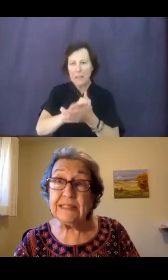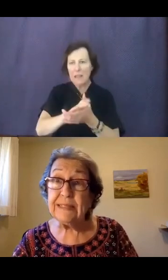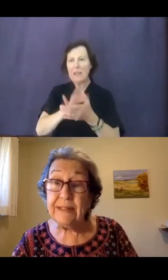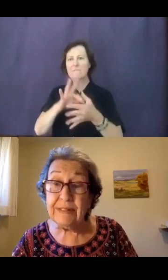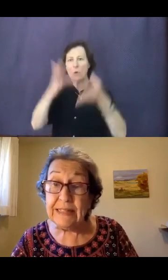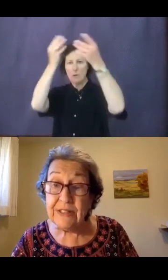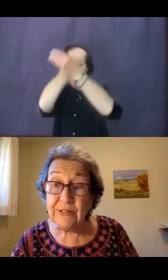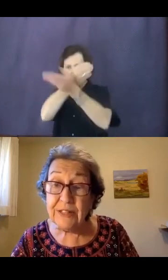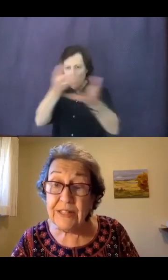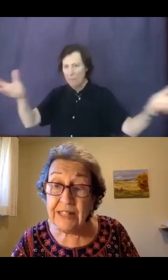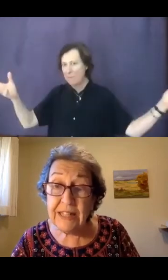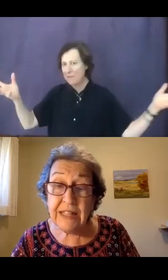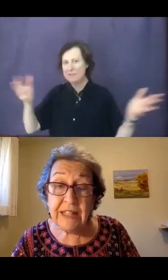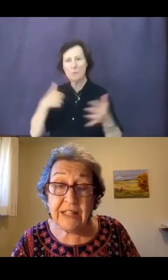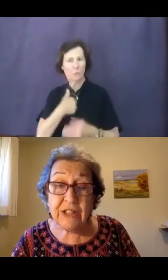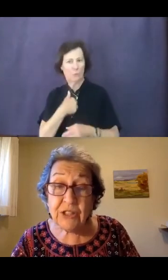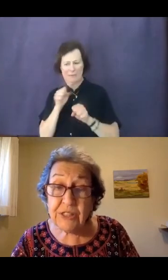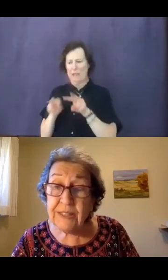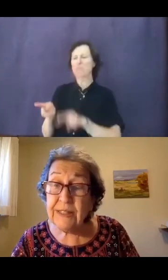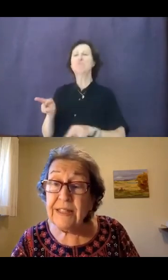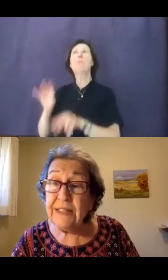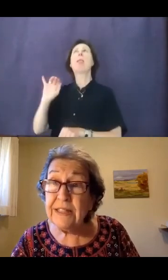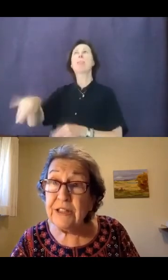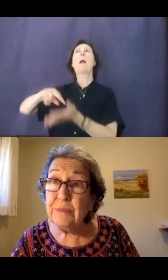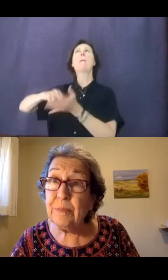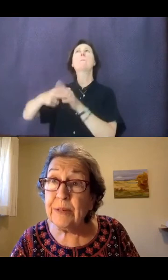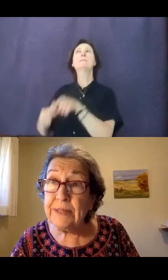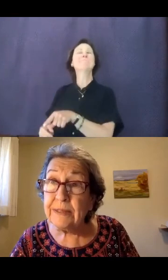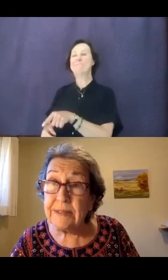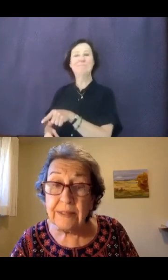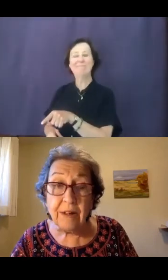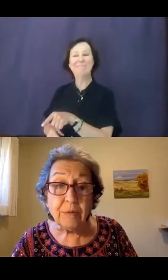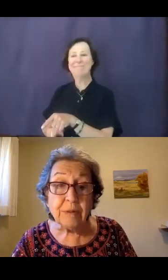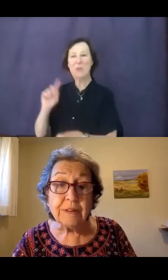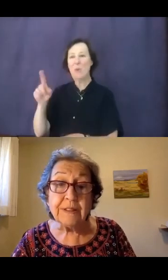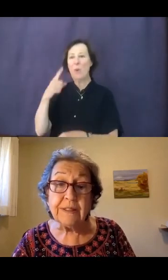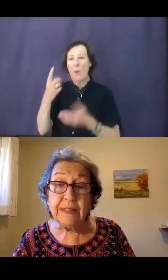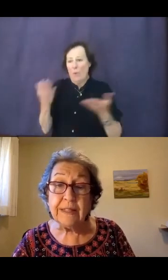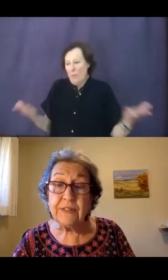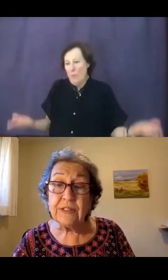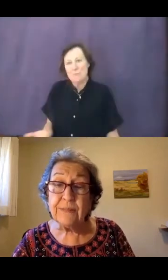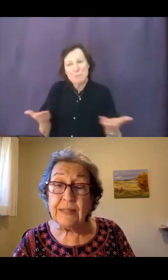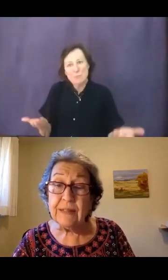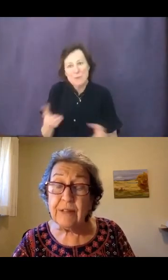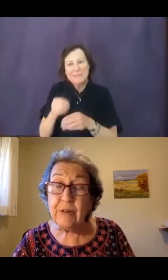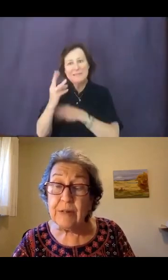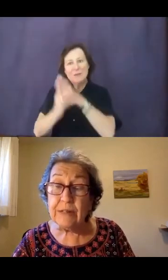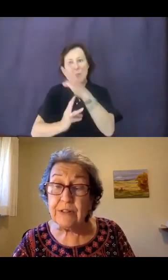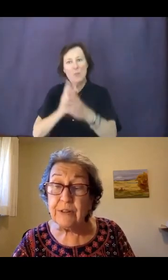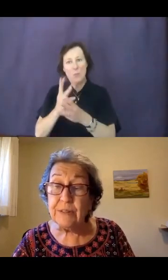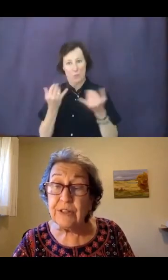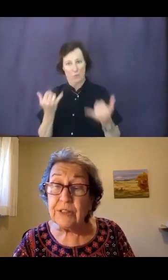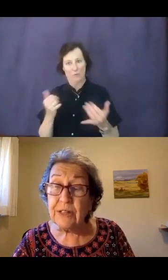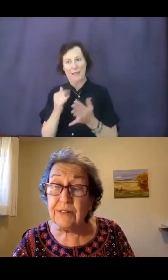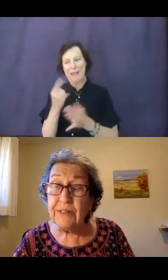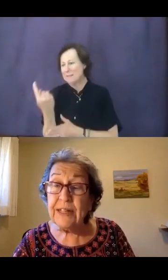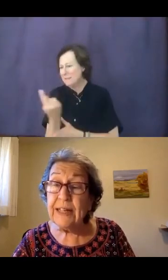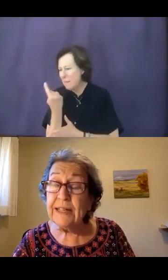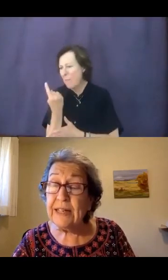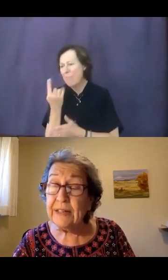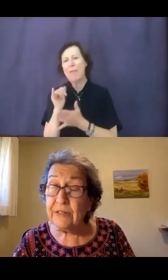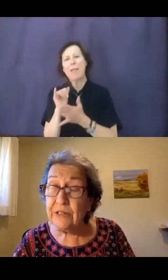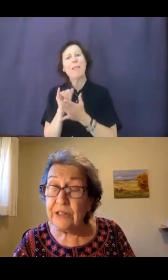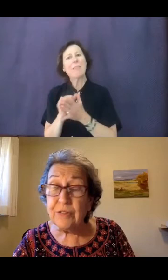interpreted today with any certainty. Just the continued presence in our world today of something that required so much love